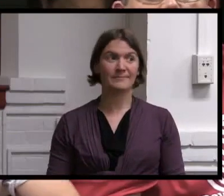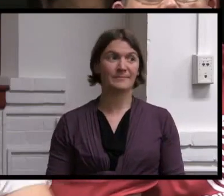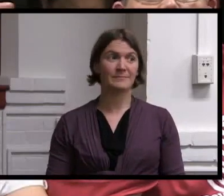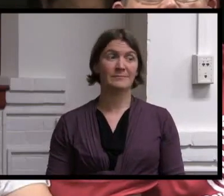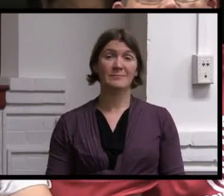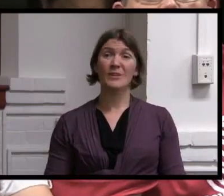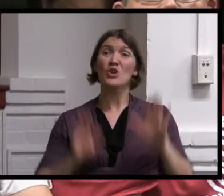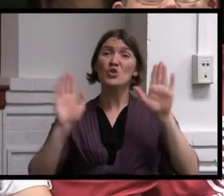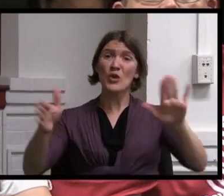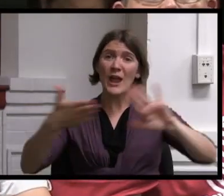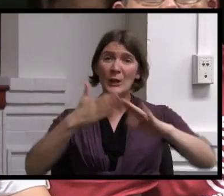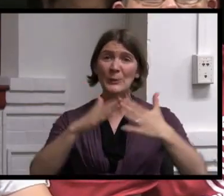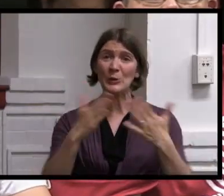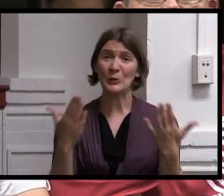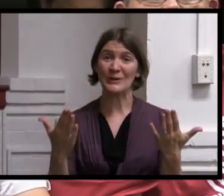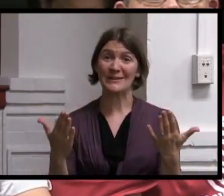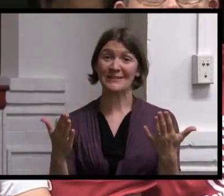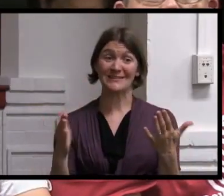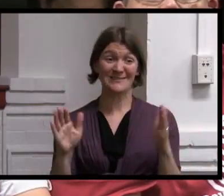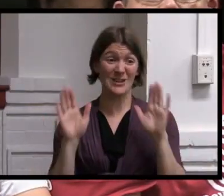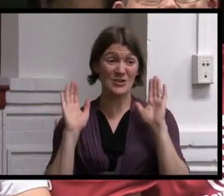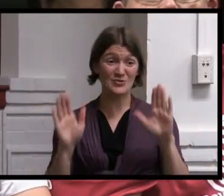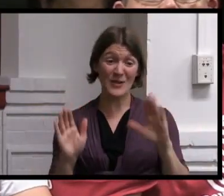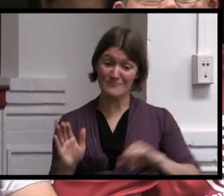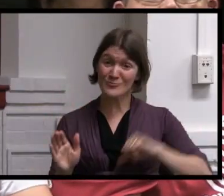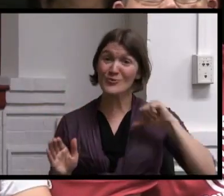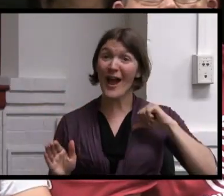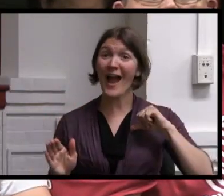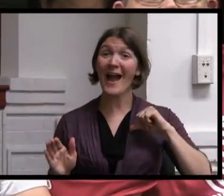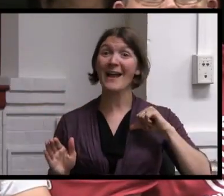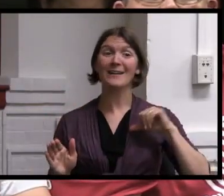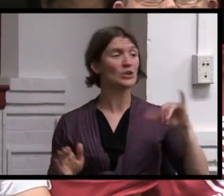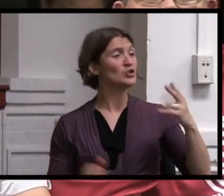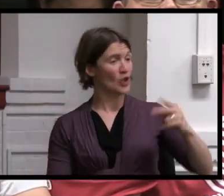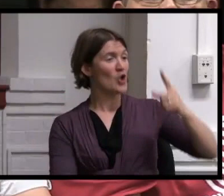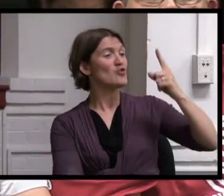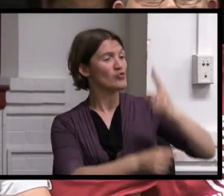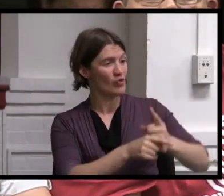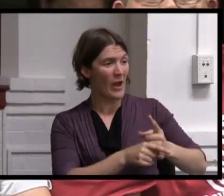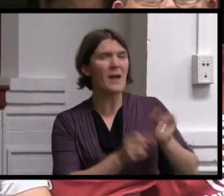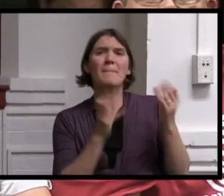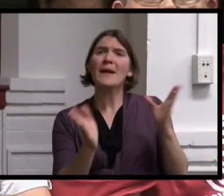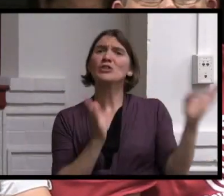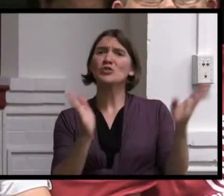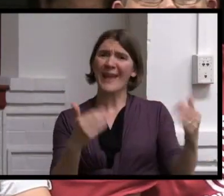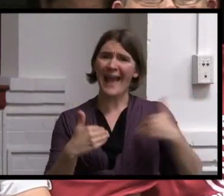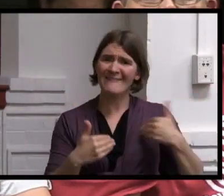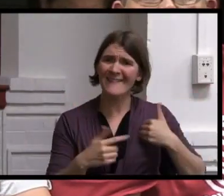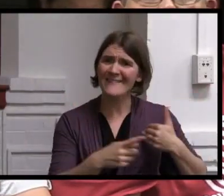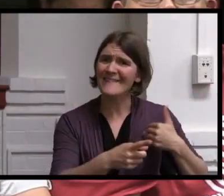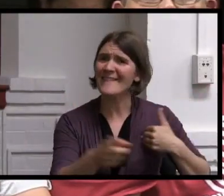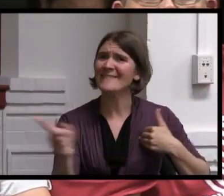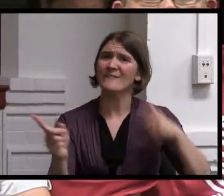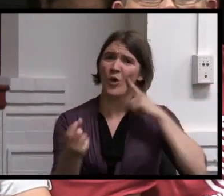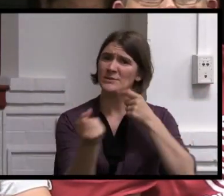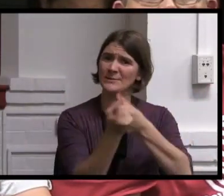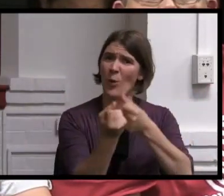We've got a great community, we've got a lot of pride in our community. John is right, there's a lot of services in our community.